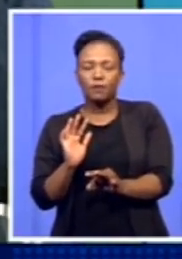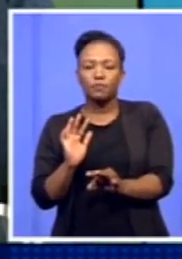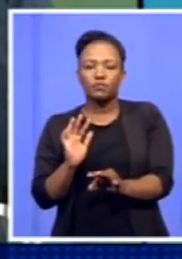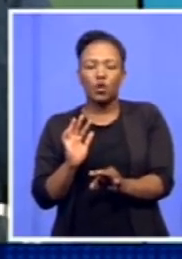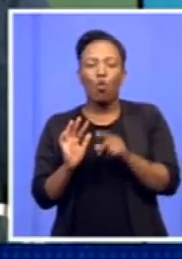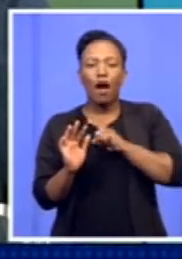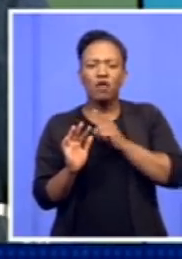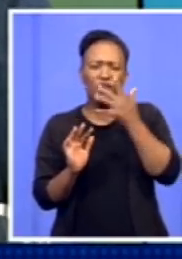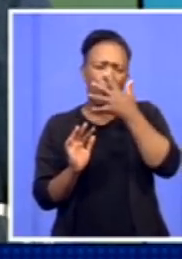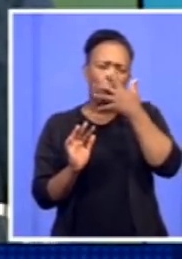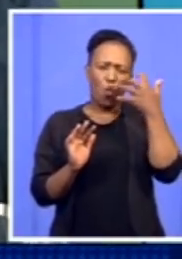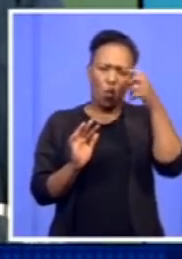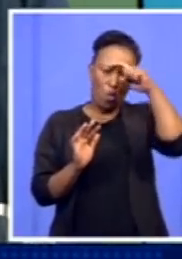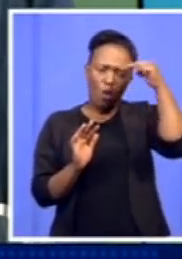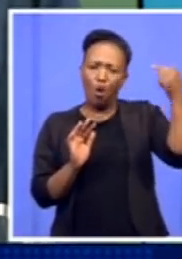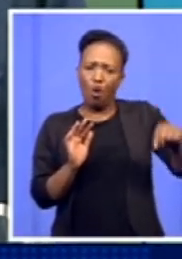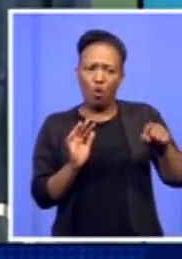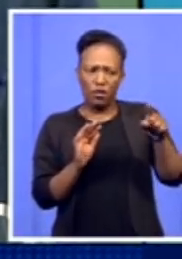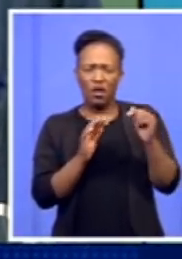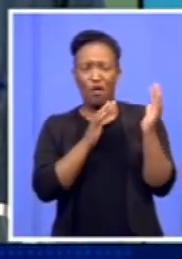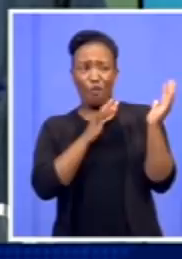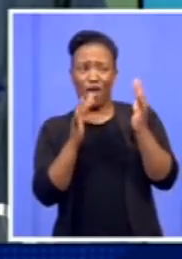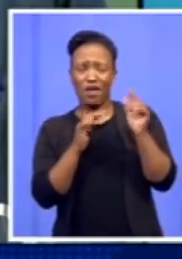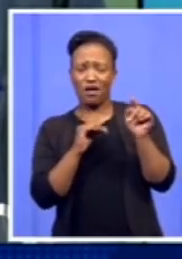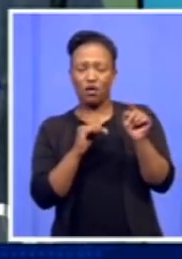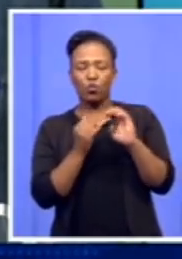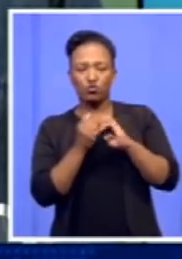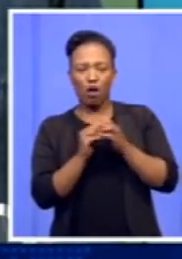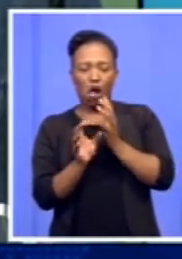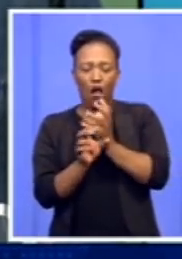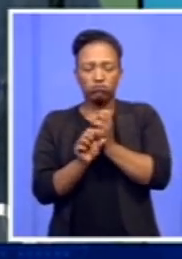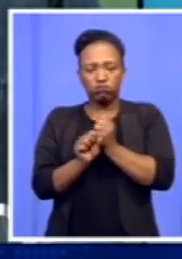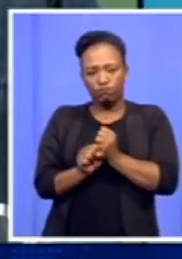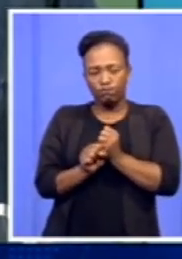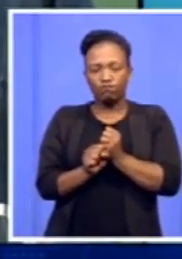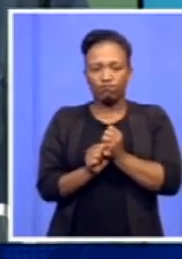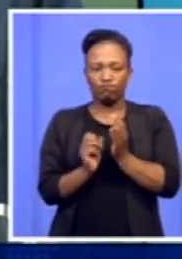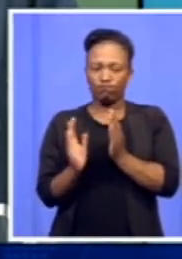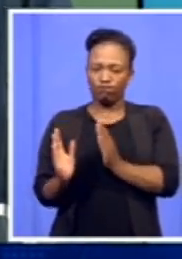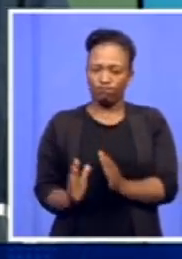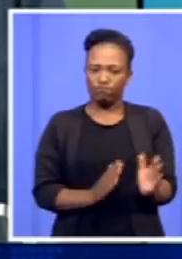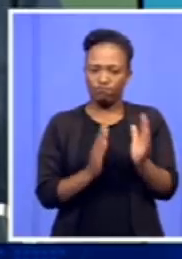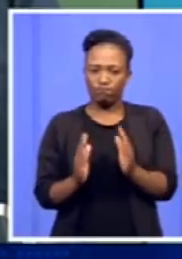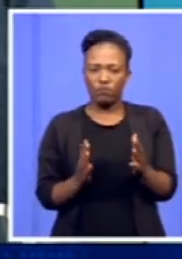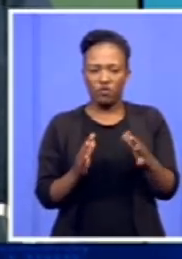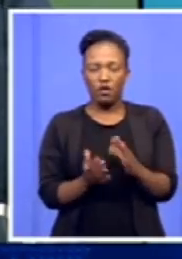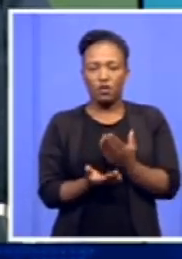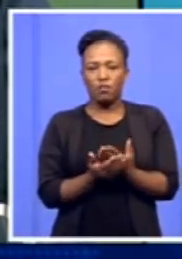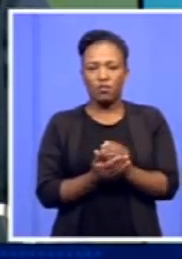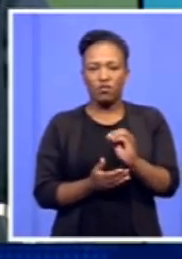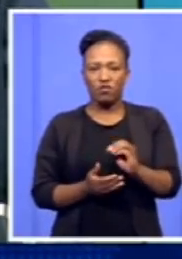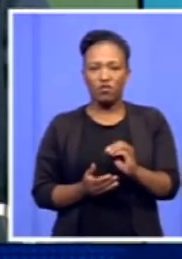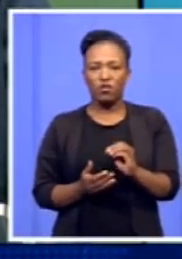there, we try to make those logistics available, and we are mobilizing our